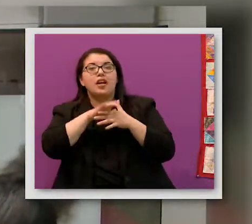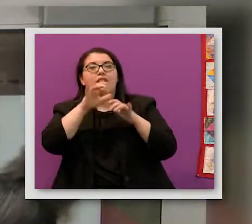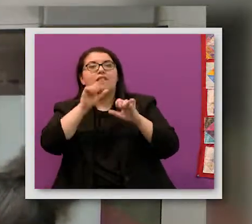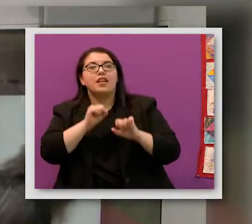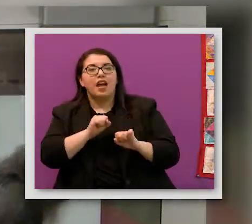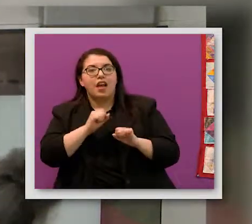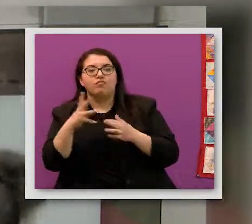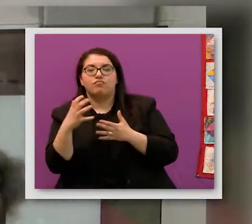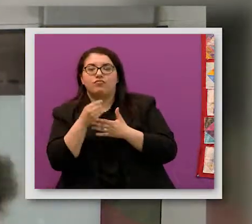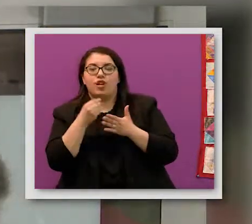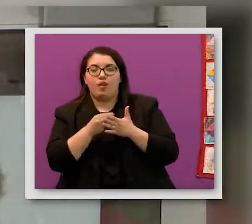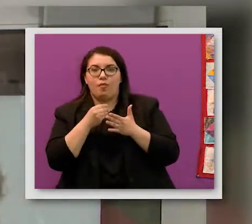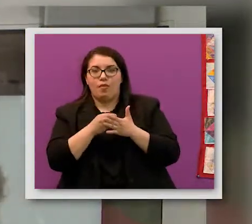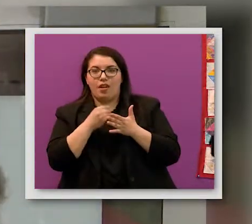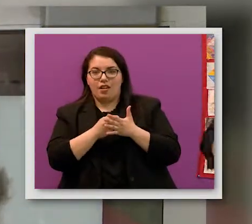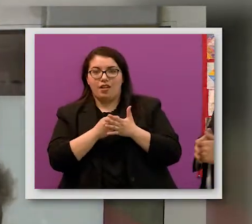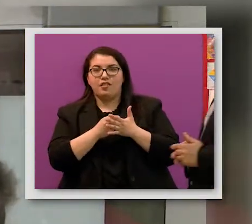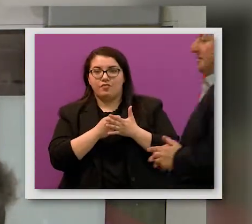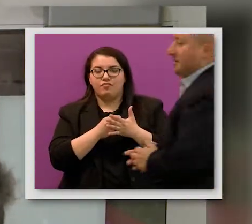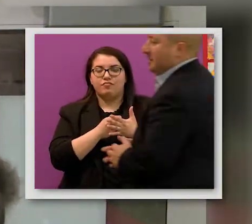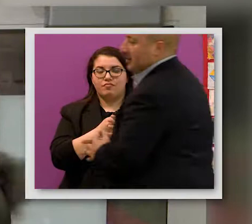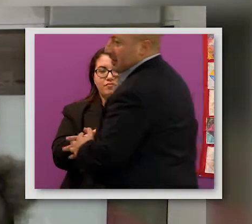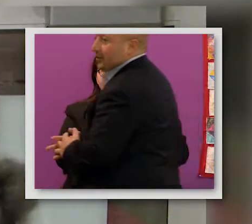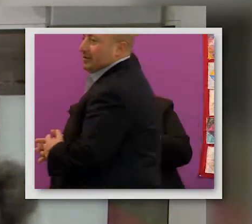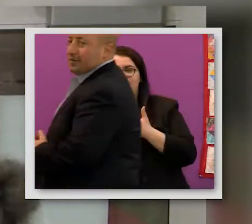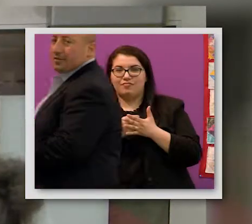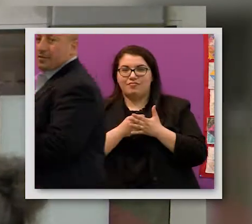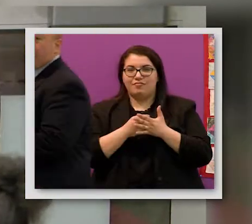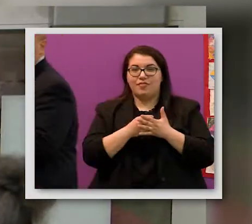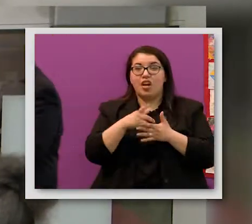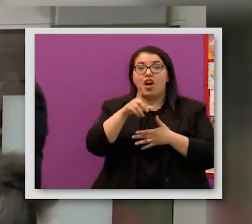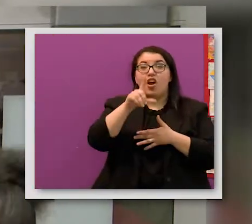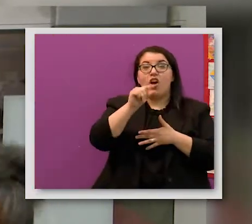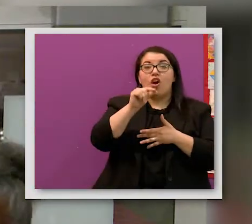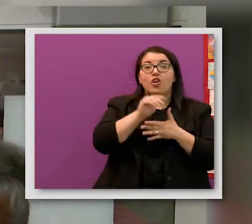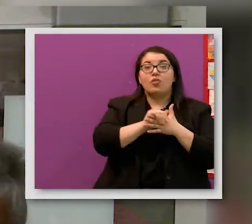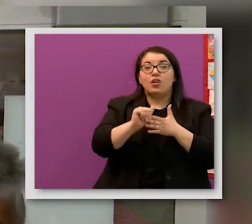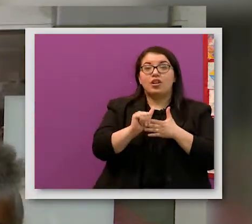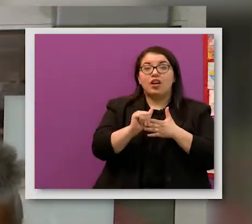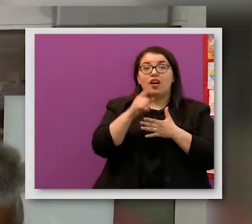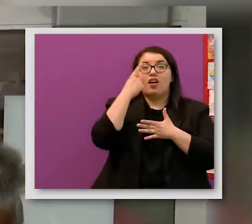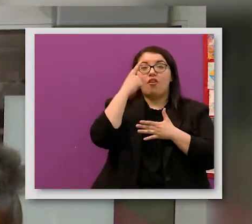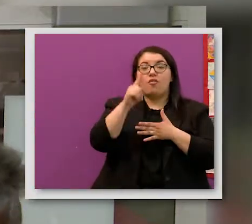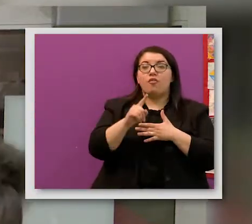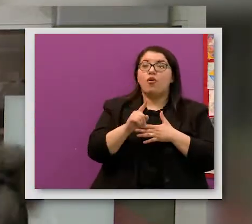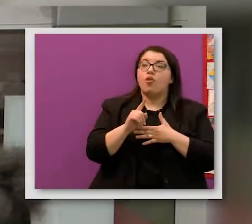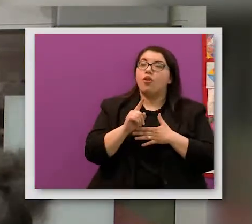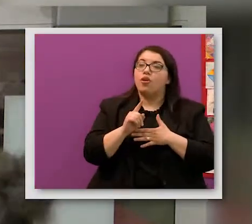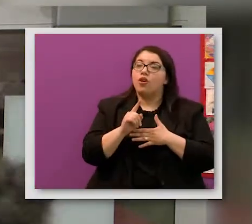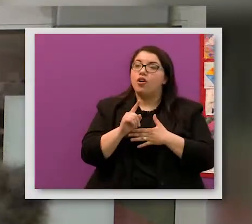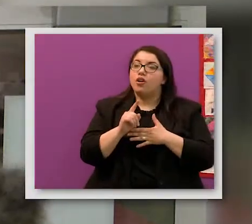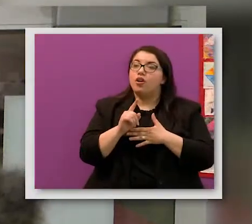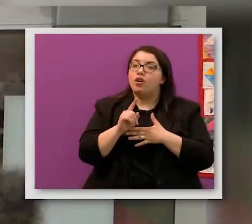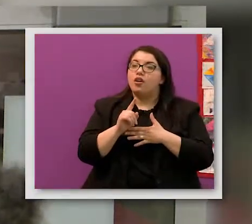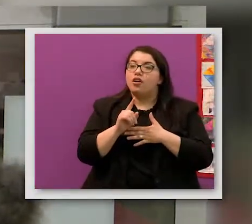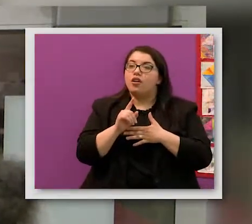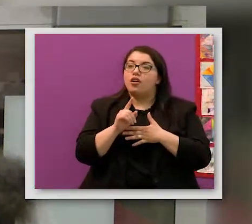money. Okay, we put $20 on it, jobs. Seniors can work too.